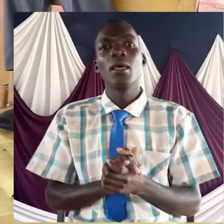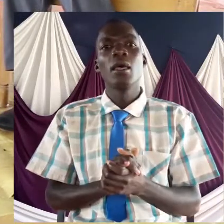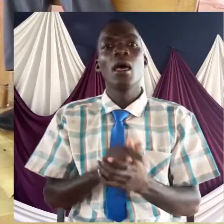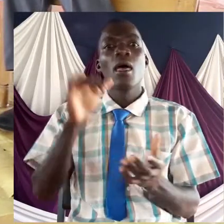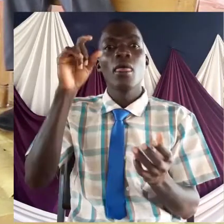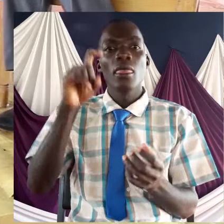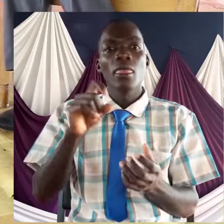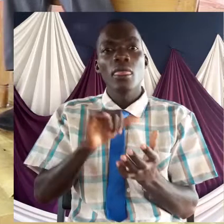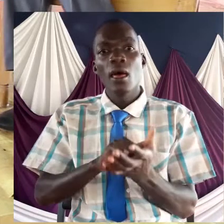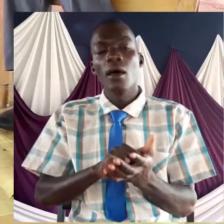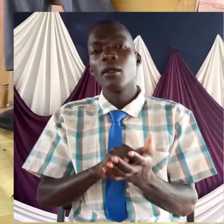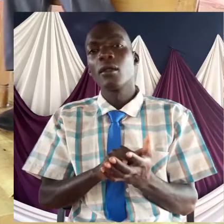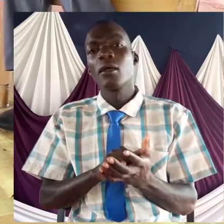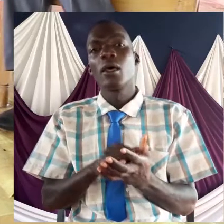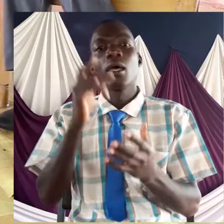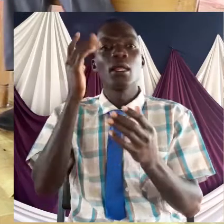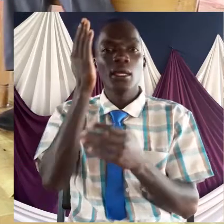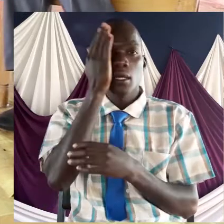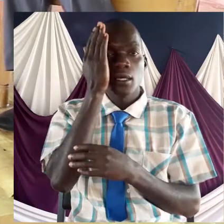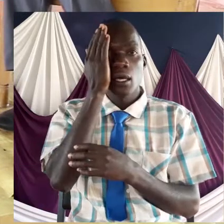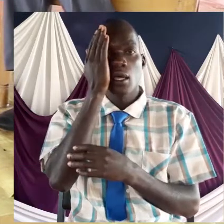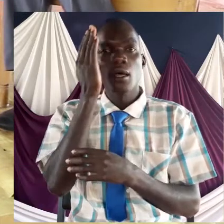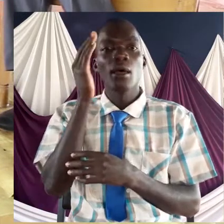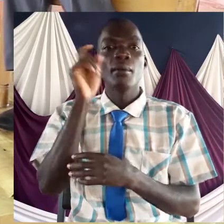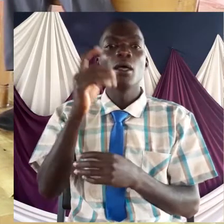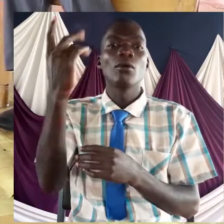that the Israelites caused